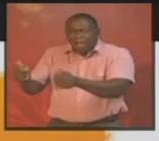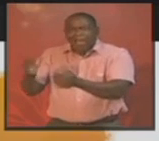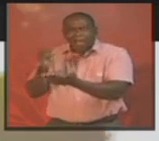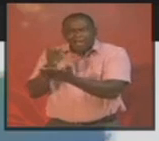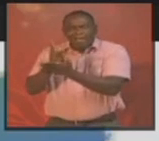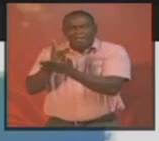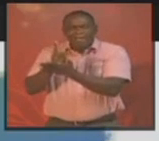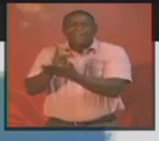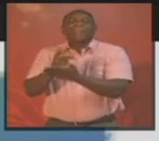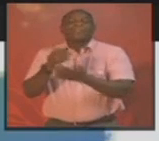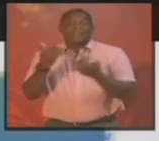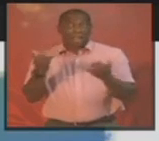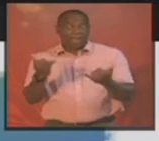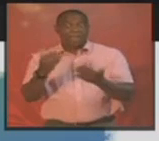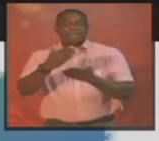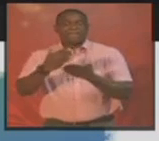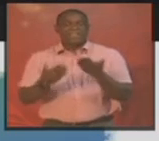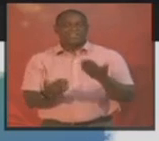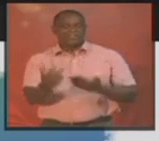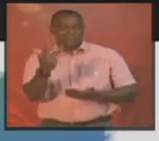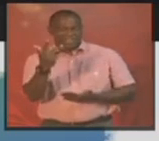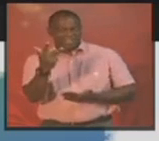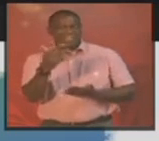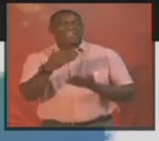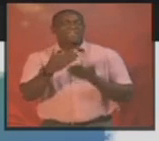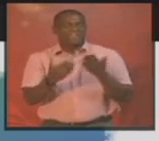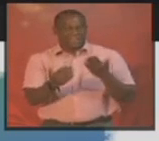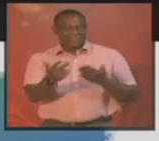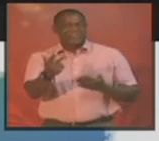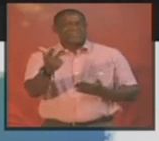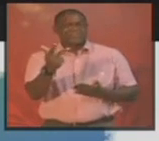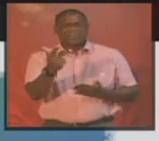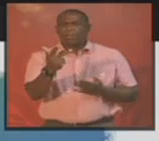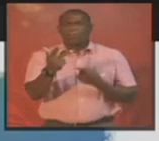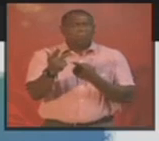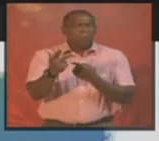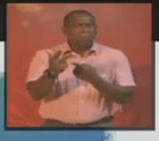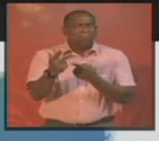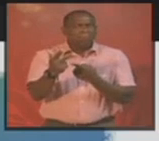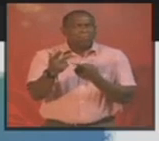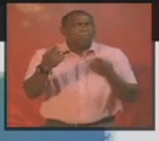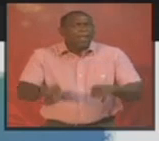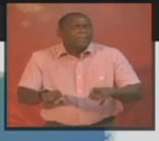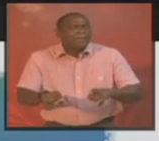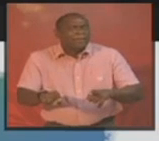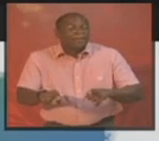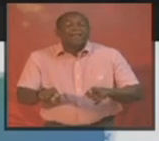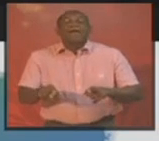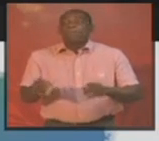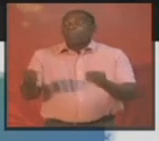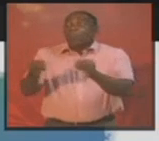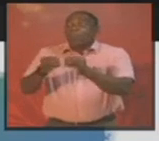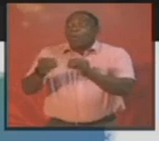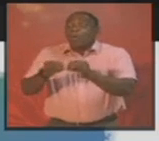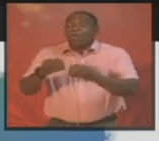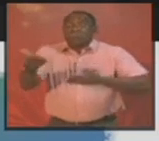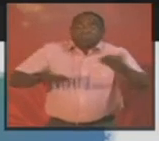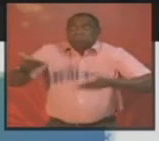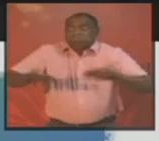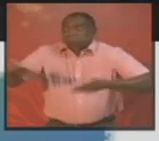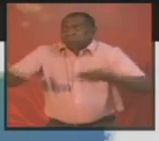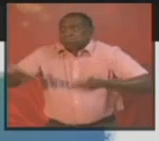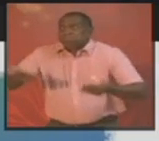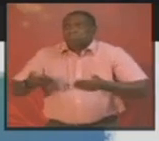3. In phase 3, the number of volunteers increases by thousands because you